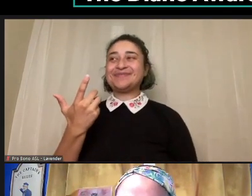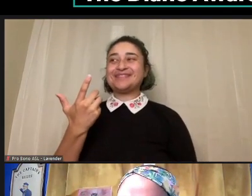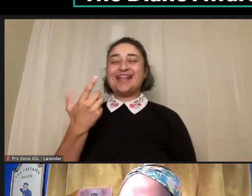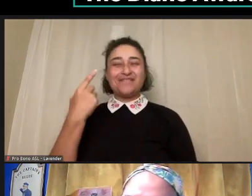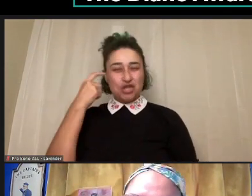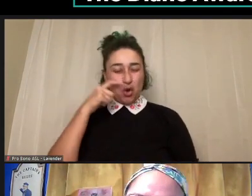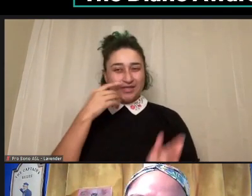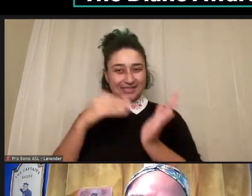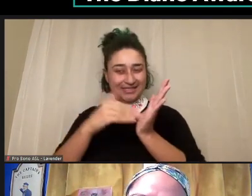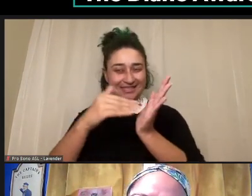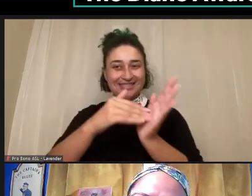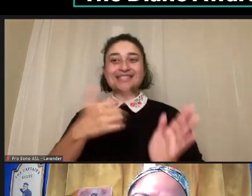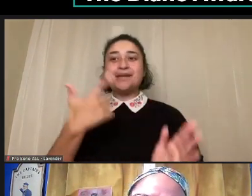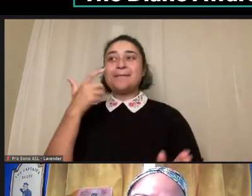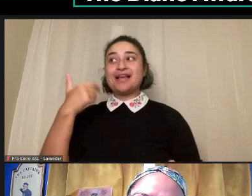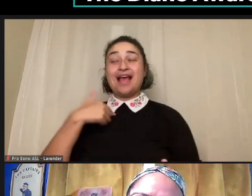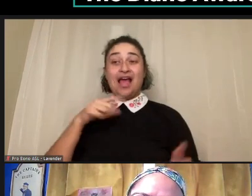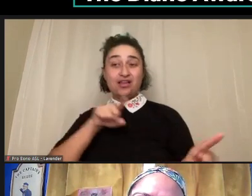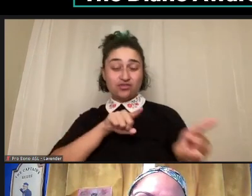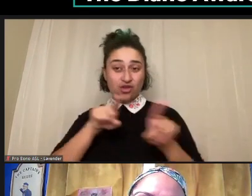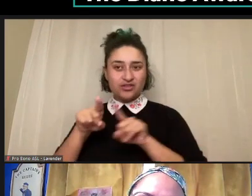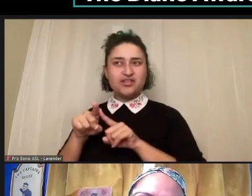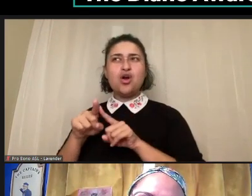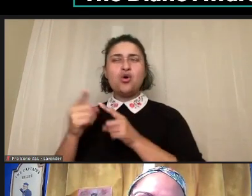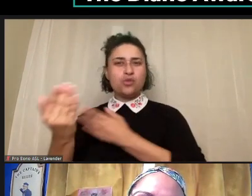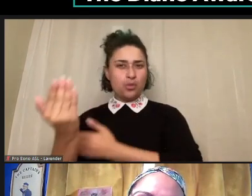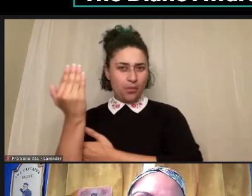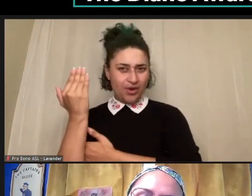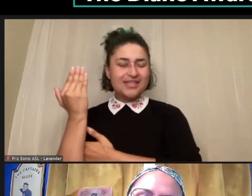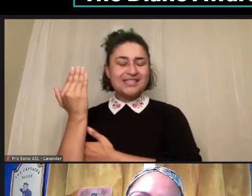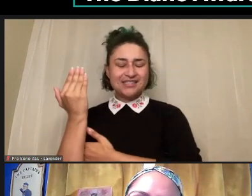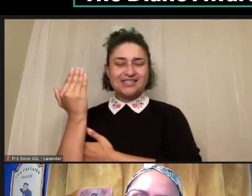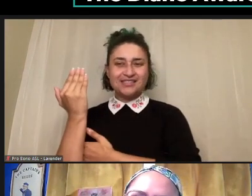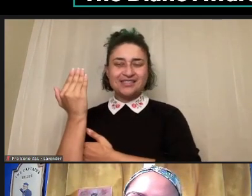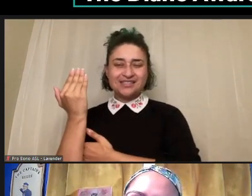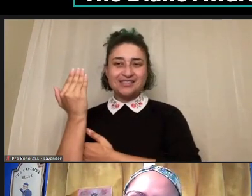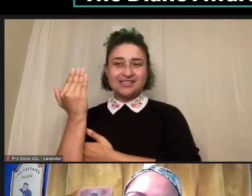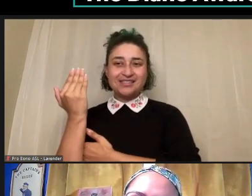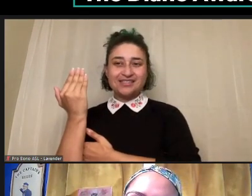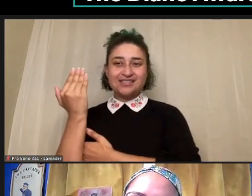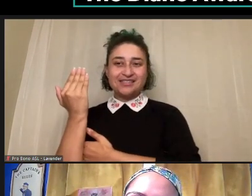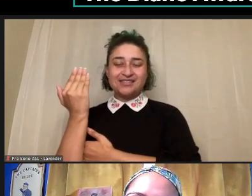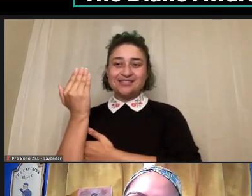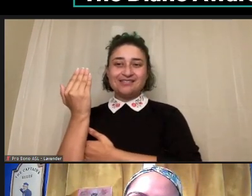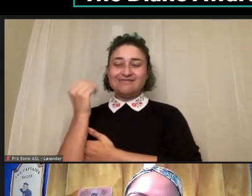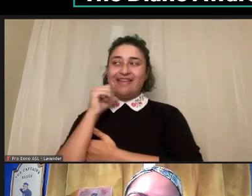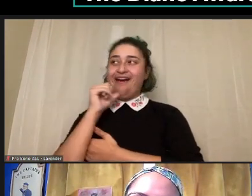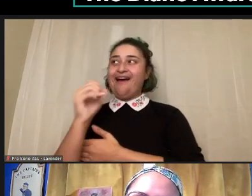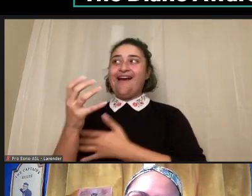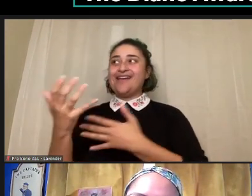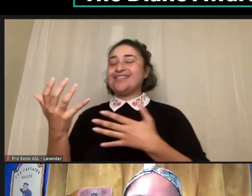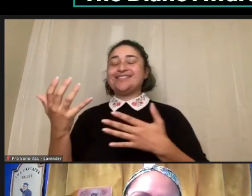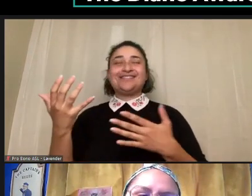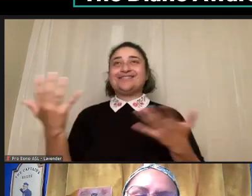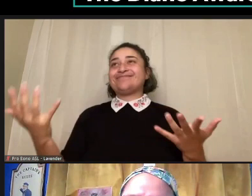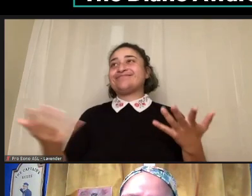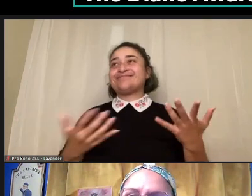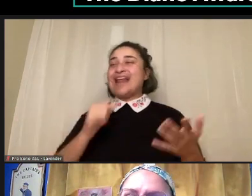Because I was also, it was in the morning too, and not, you know, right, like not